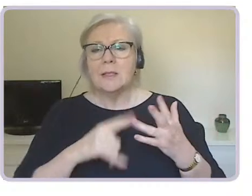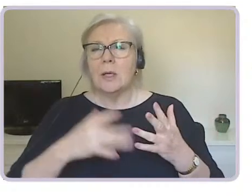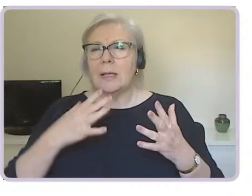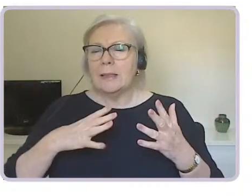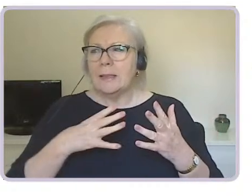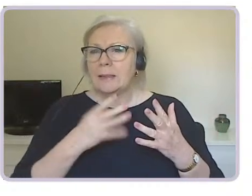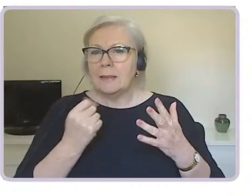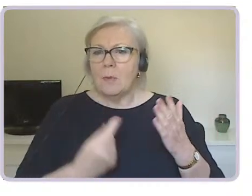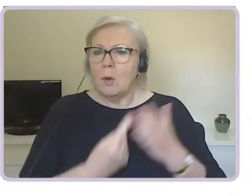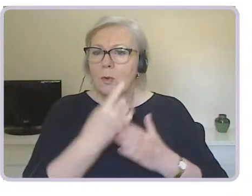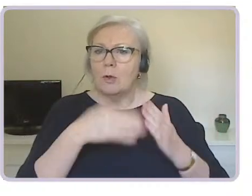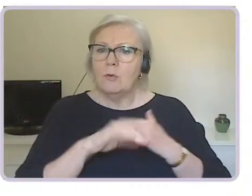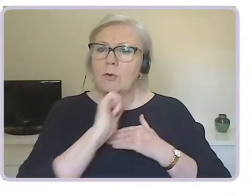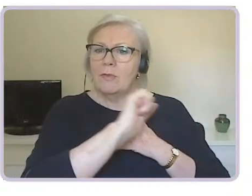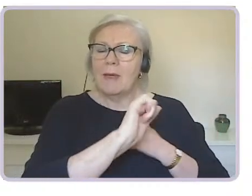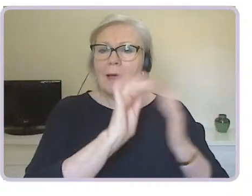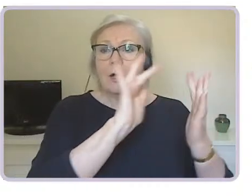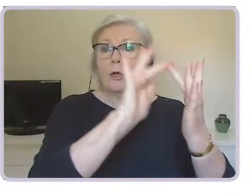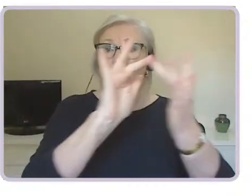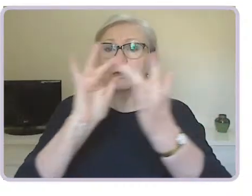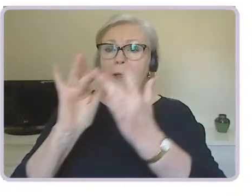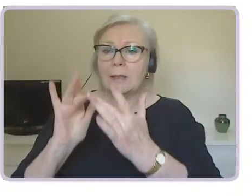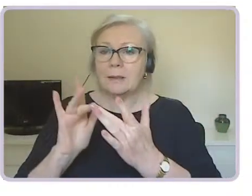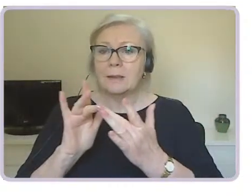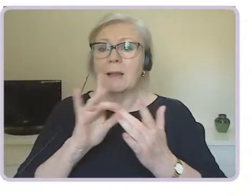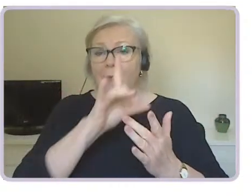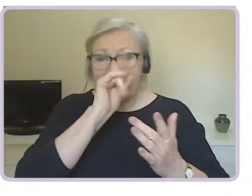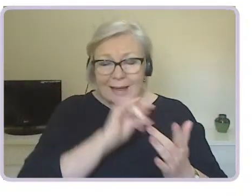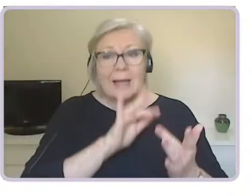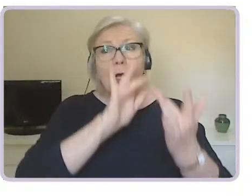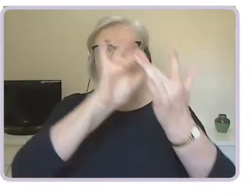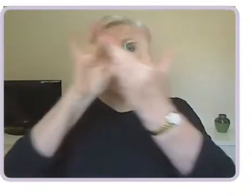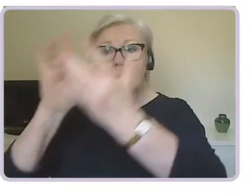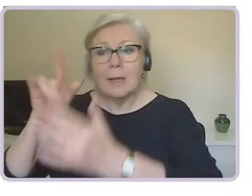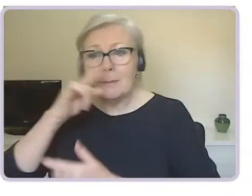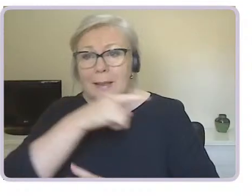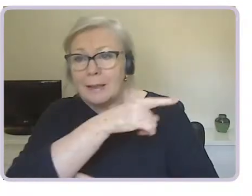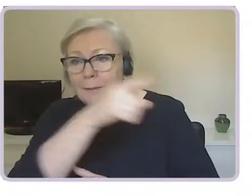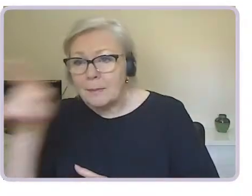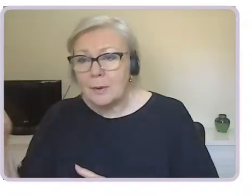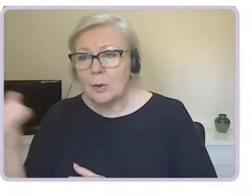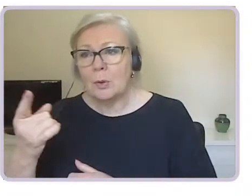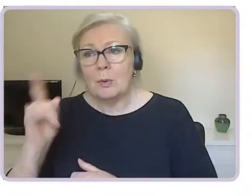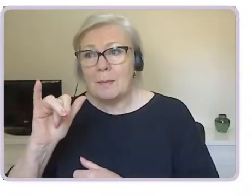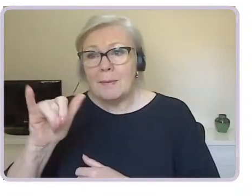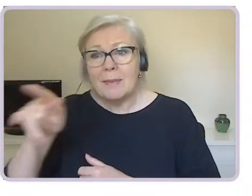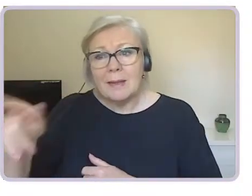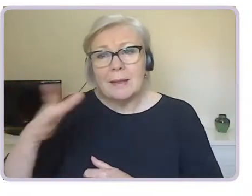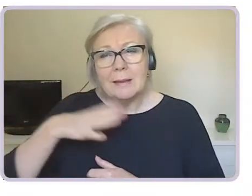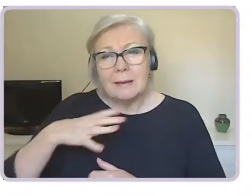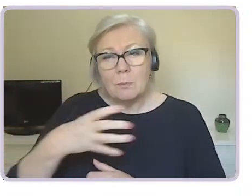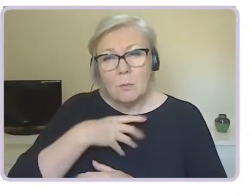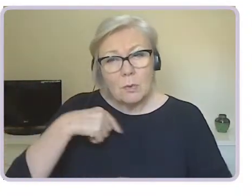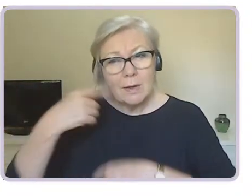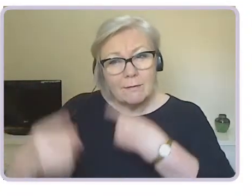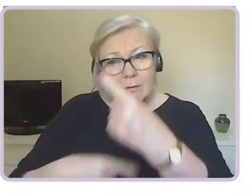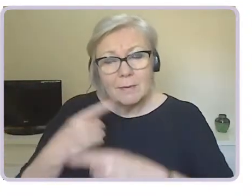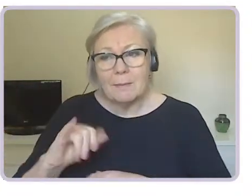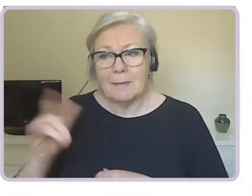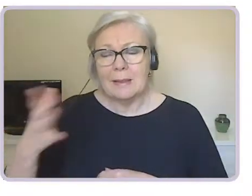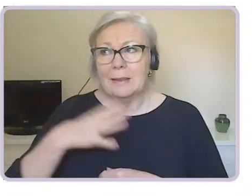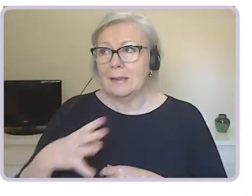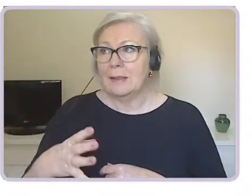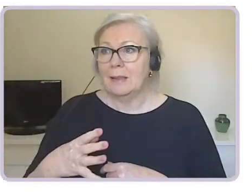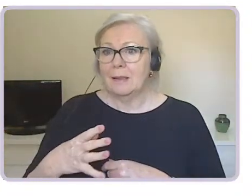their reach out to reach people with disabilities who might need more information, might need more supports, might need